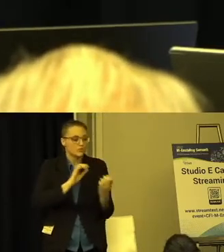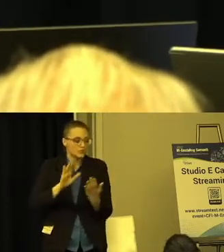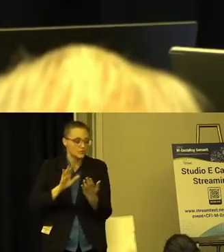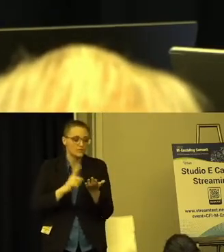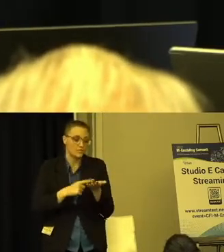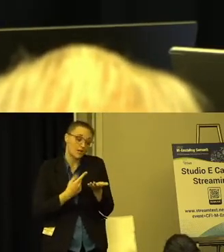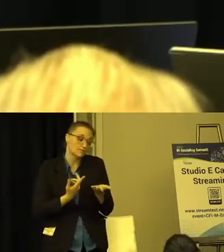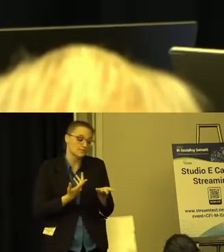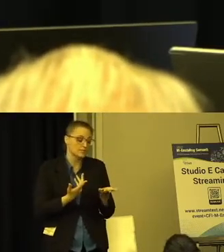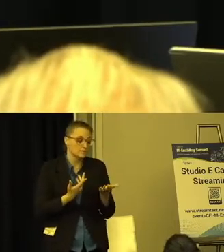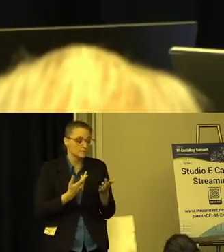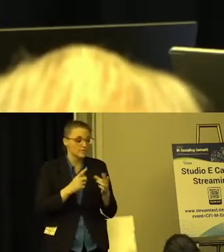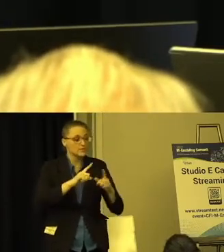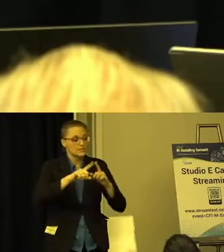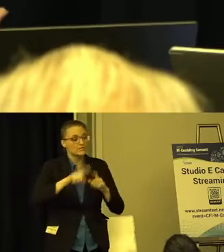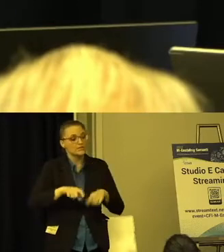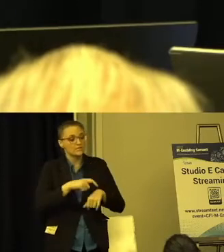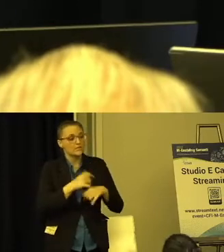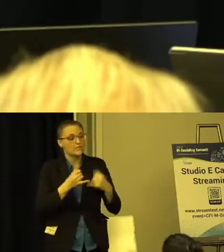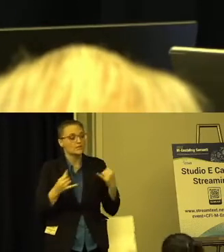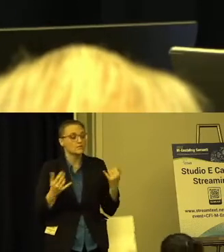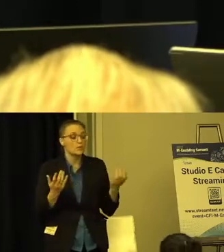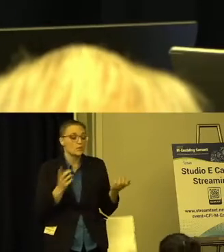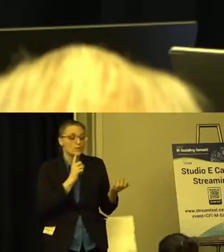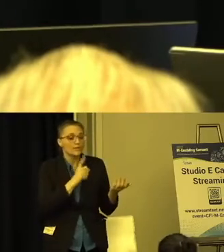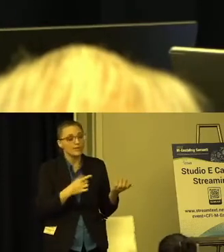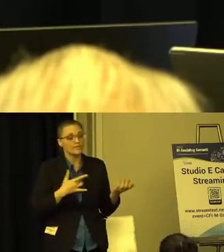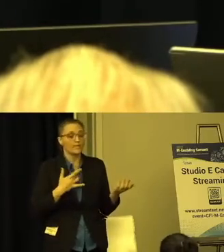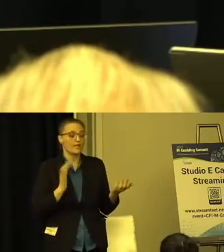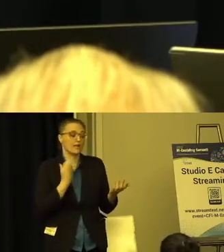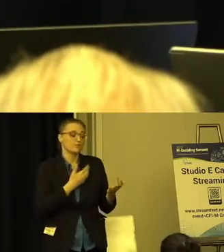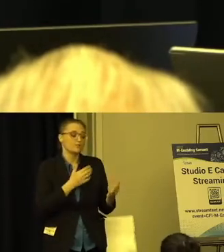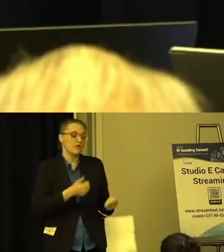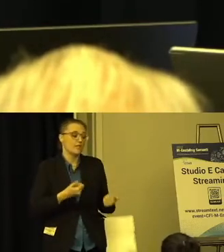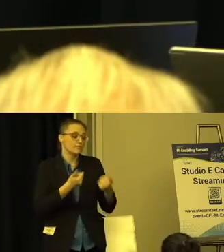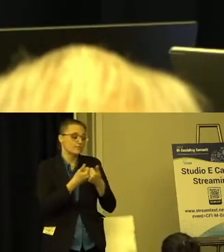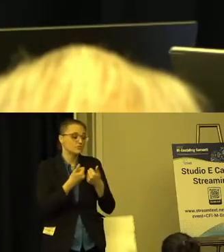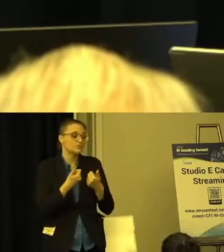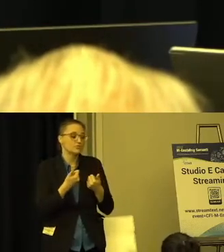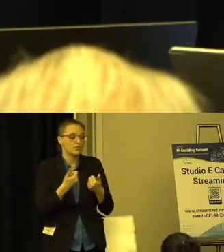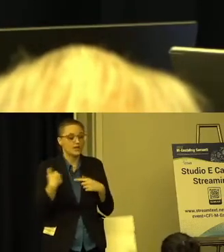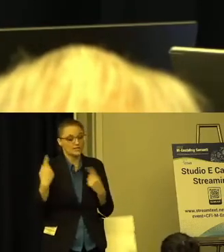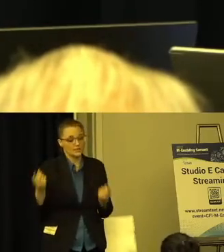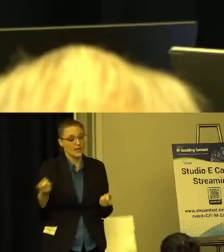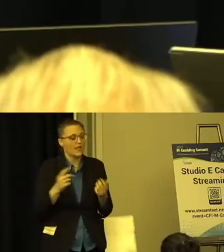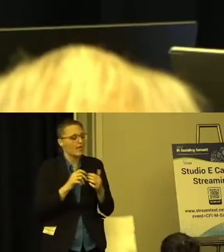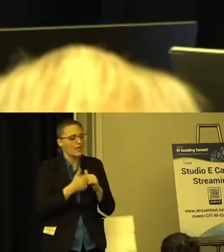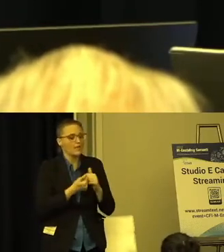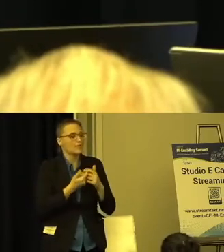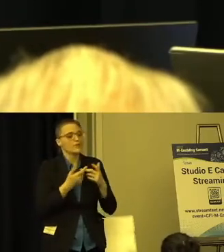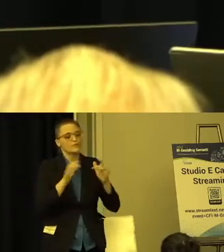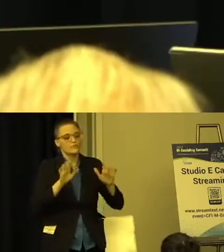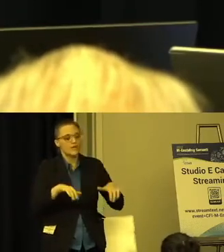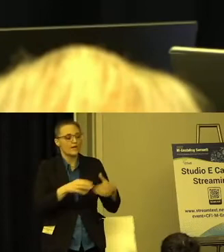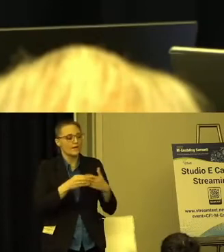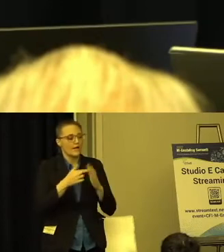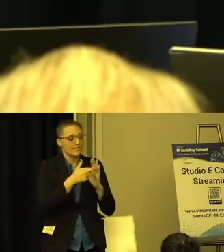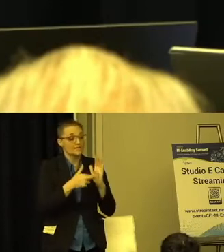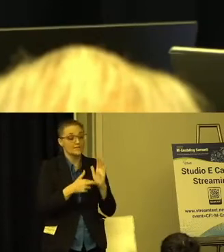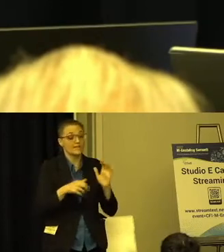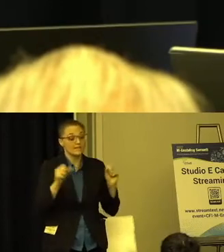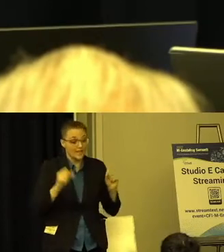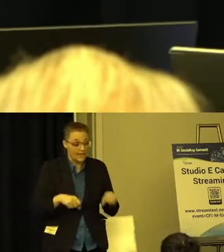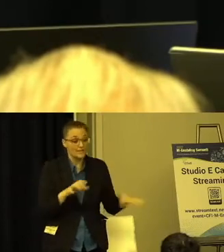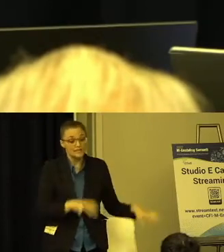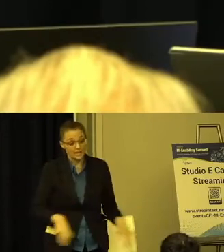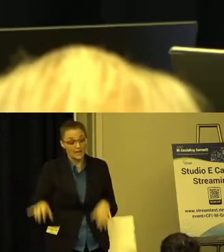sometimes and different timelines and so forth. So to some extent, I feel like our challenge has been, how do we write guidelines that can be taken up